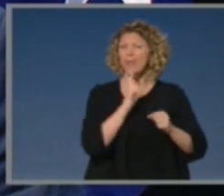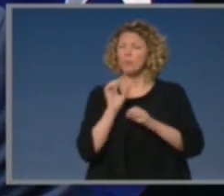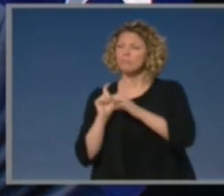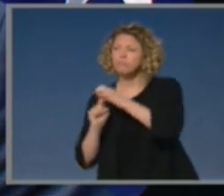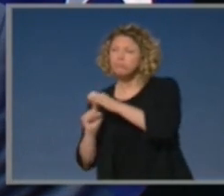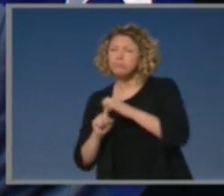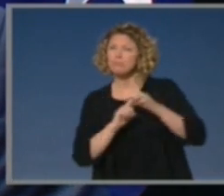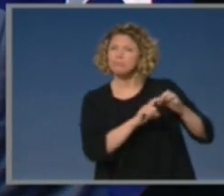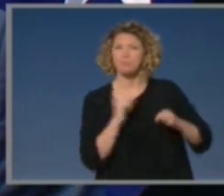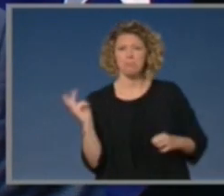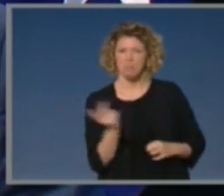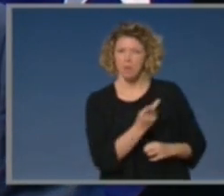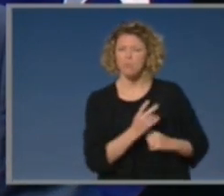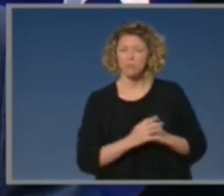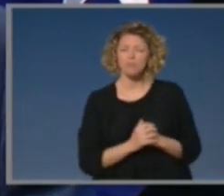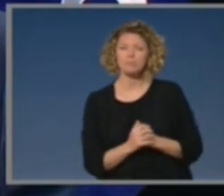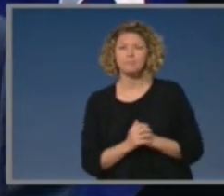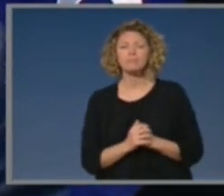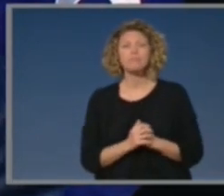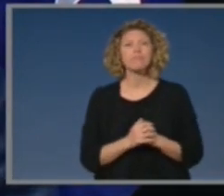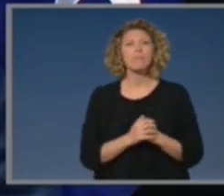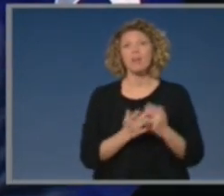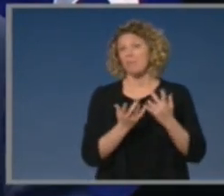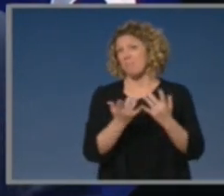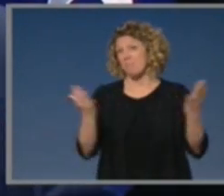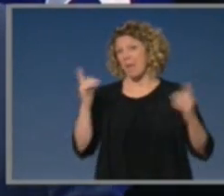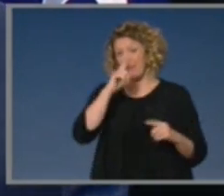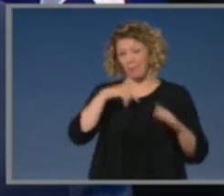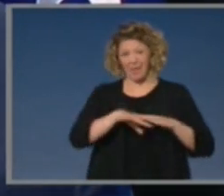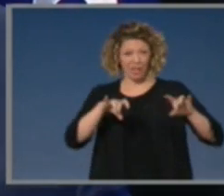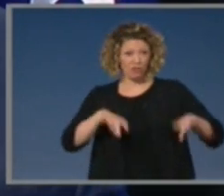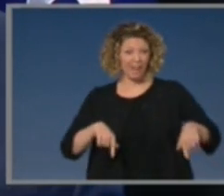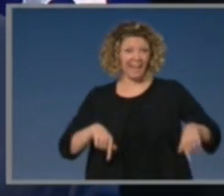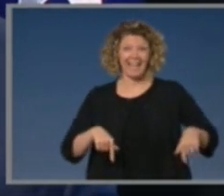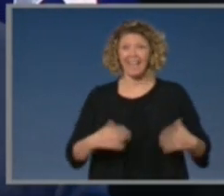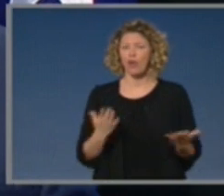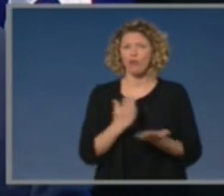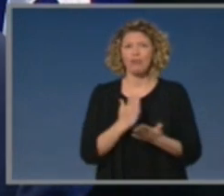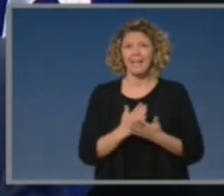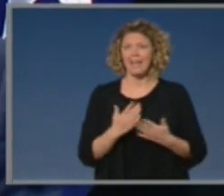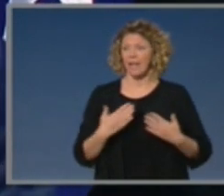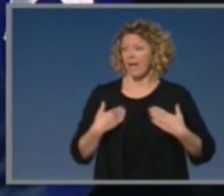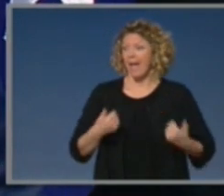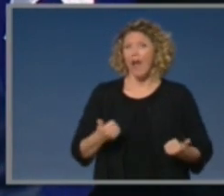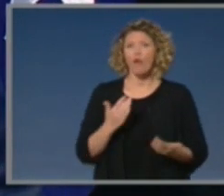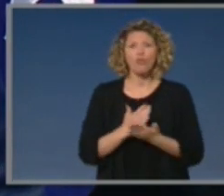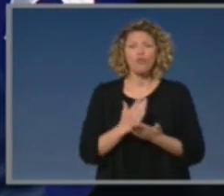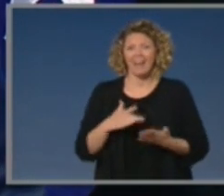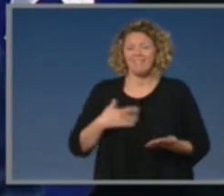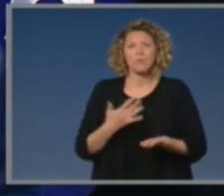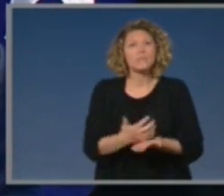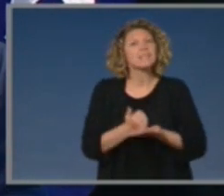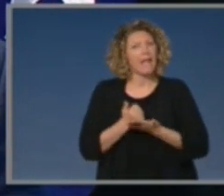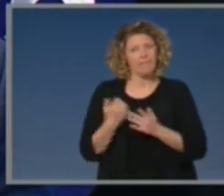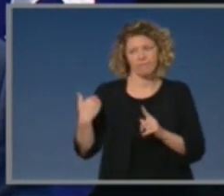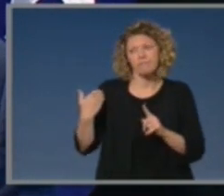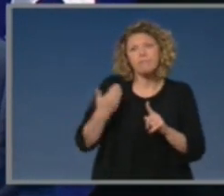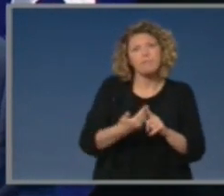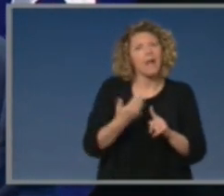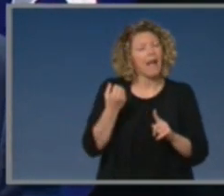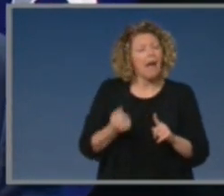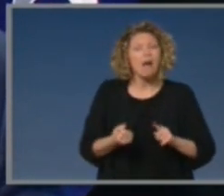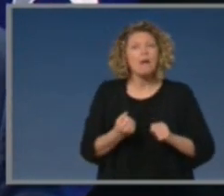of Australians have been protected in terms of their health in recent weeks and months. Thousands